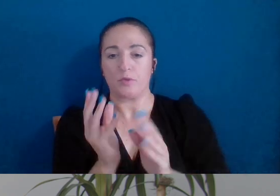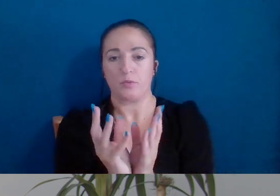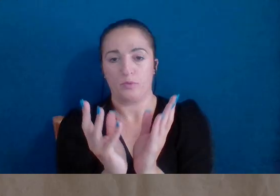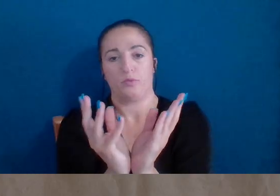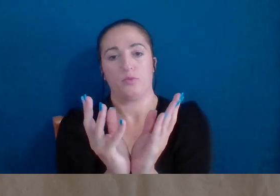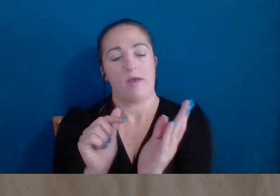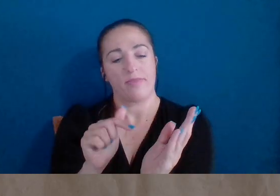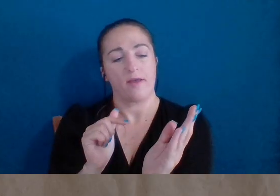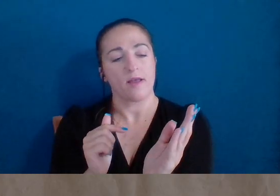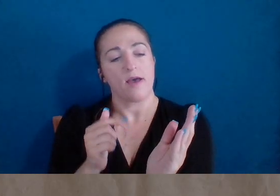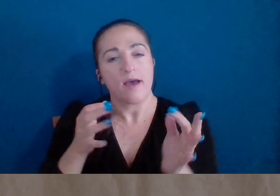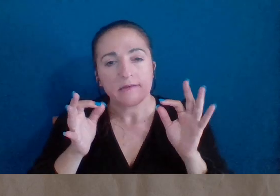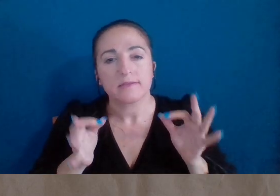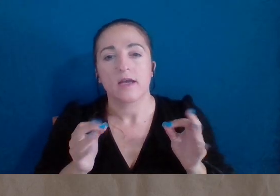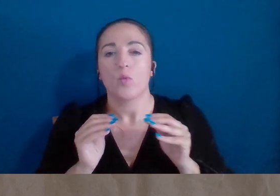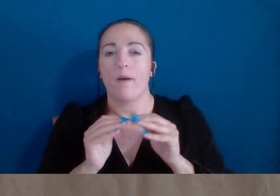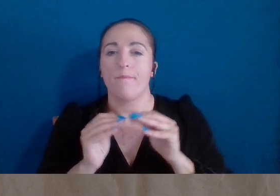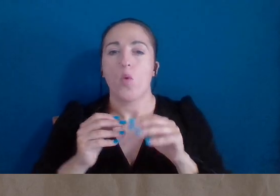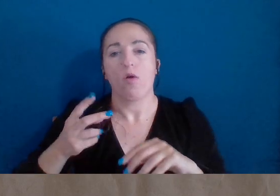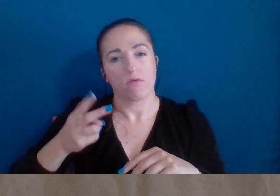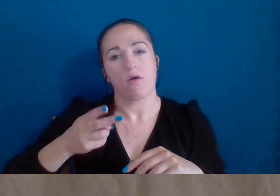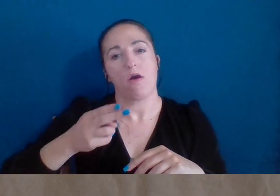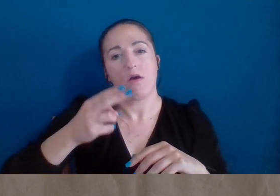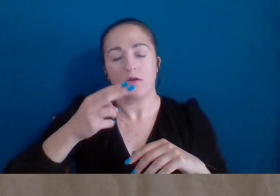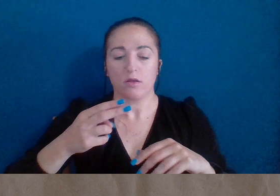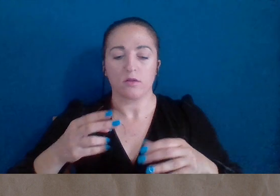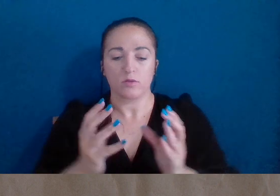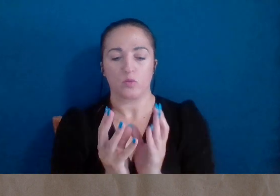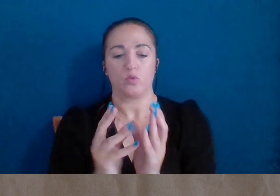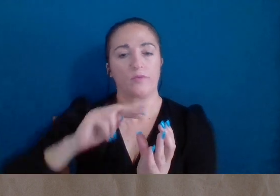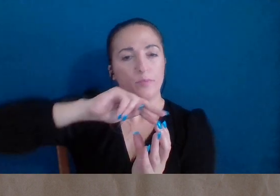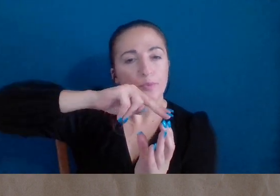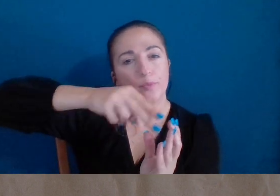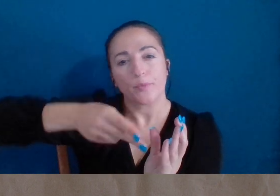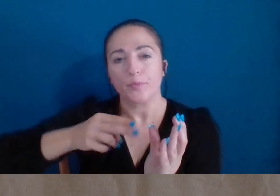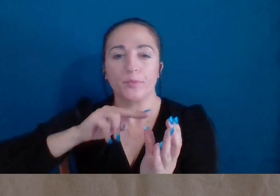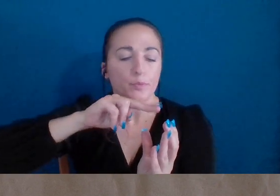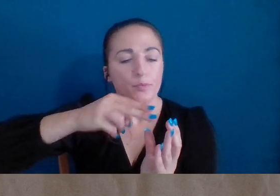having a plant, because I can just cut and make a new shape.